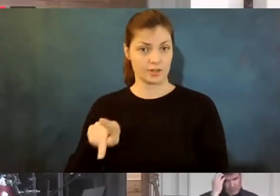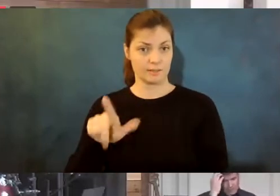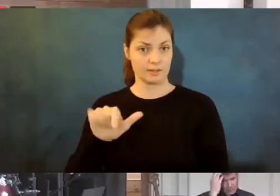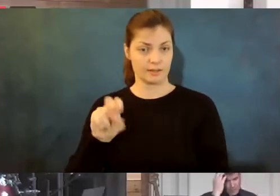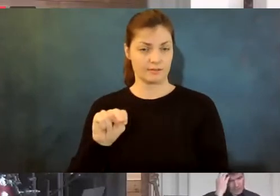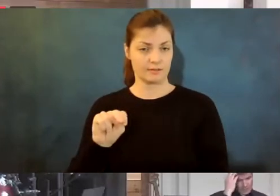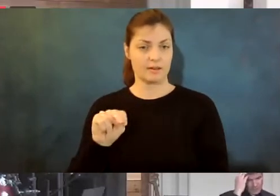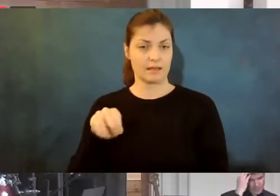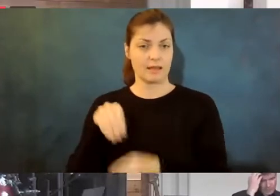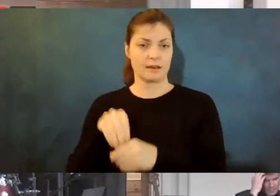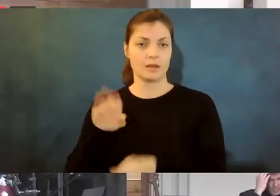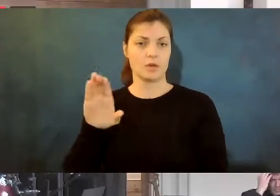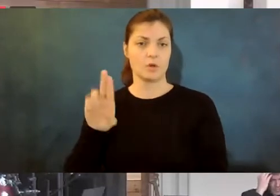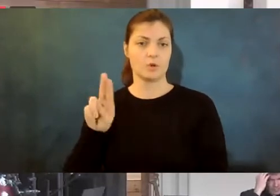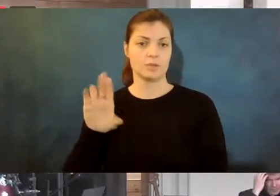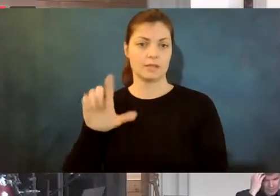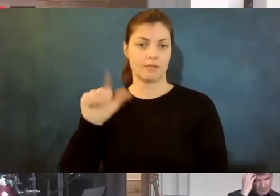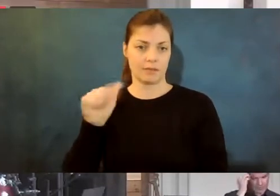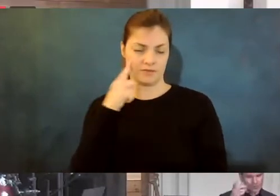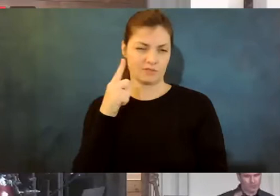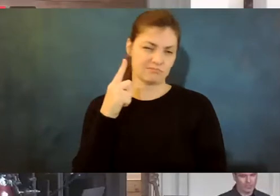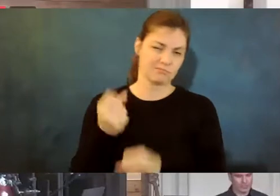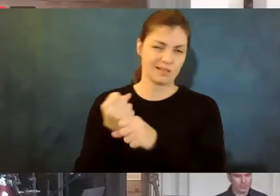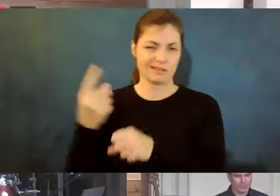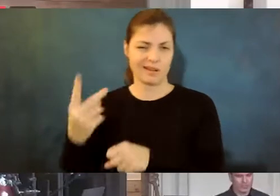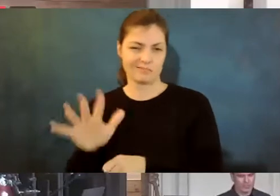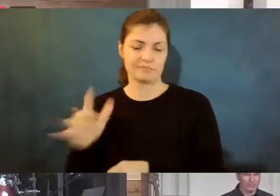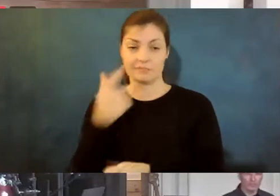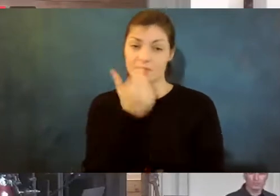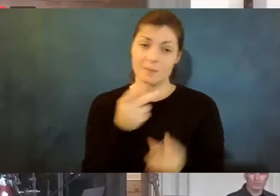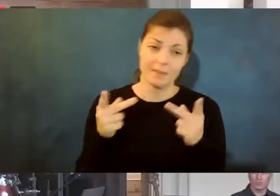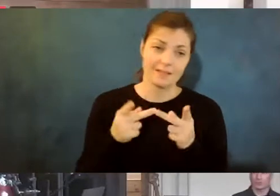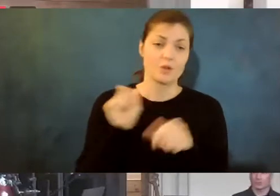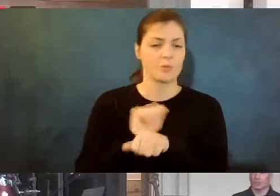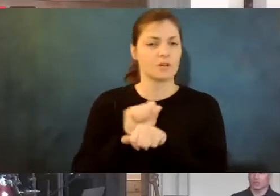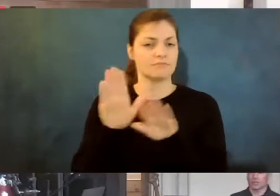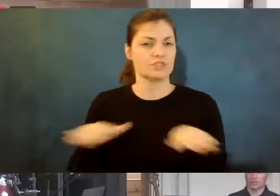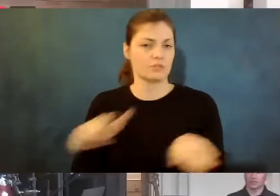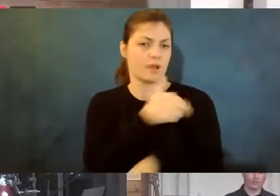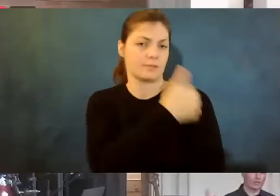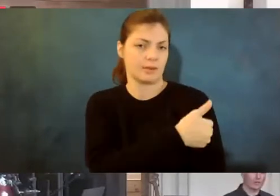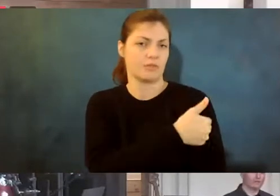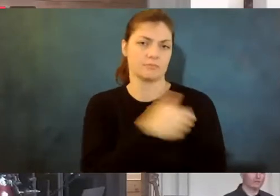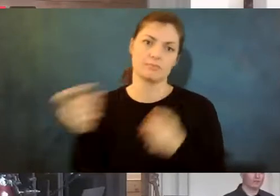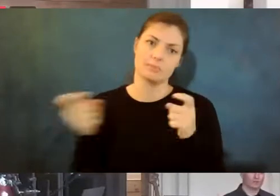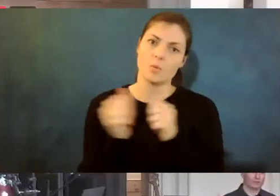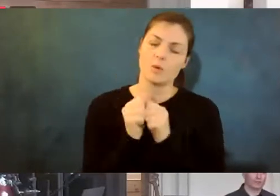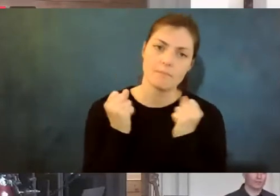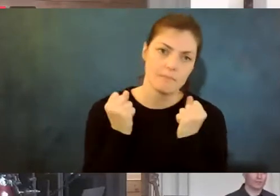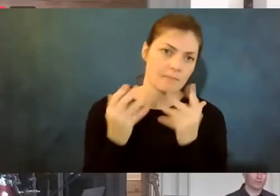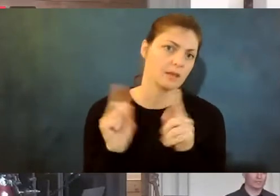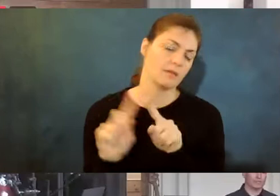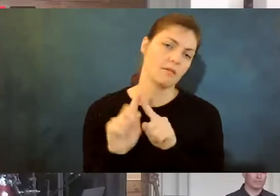half, right out of seminary. And it was an interesting place. And I worked in the children's hospital, and I dealt with a lot of